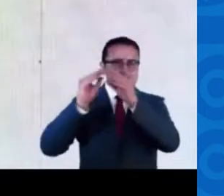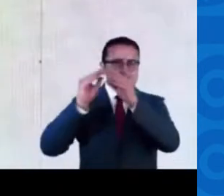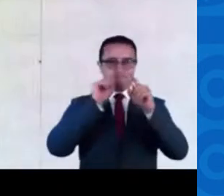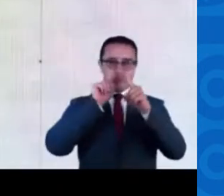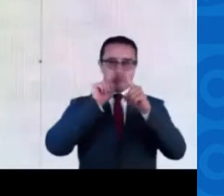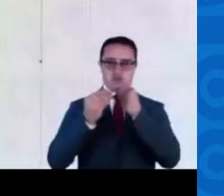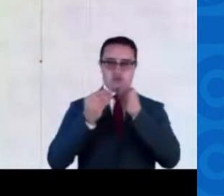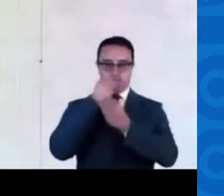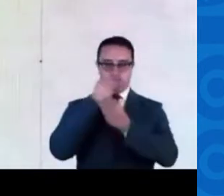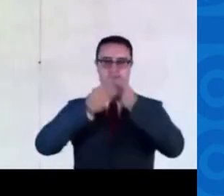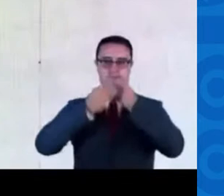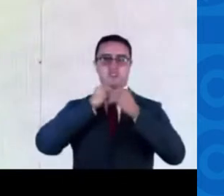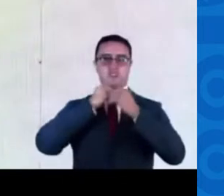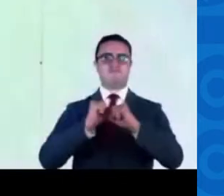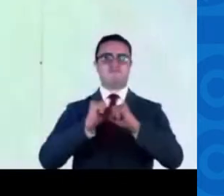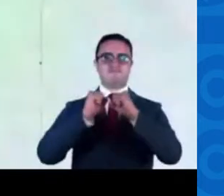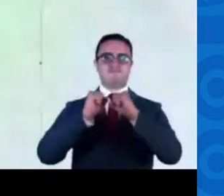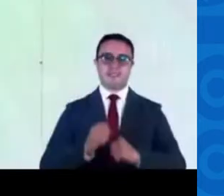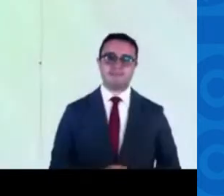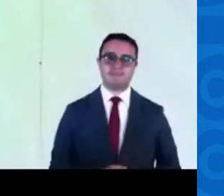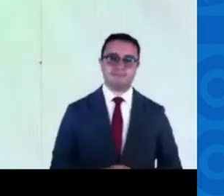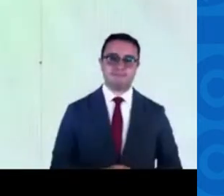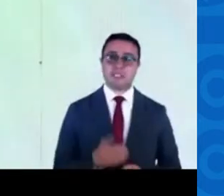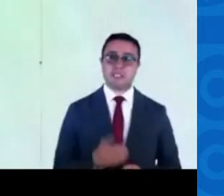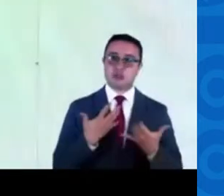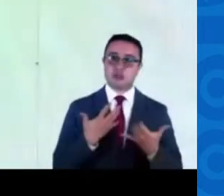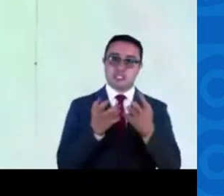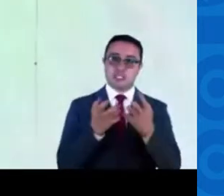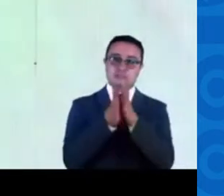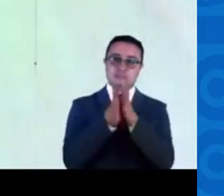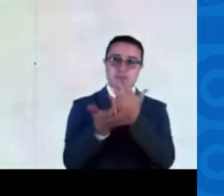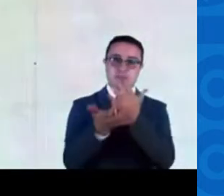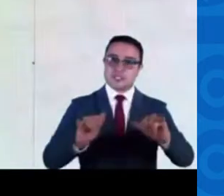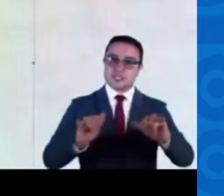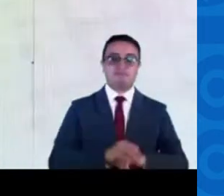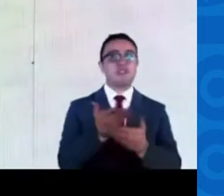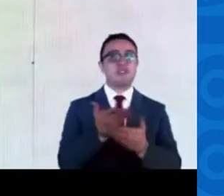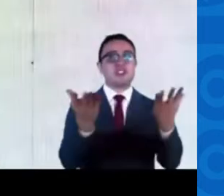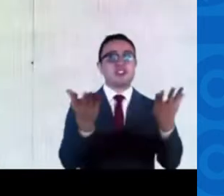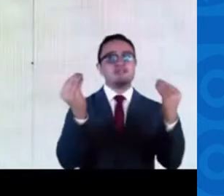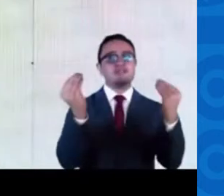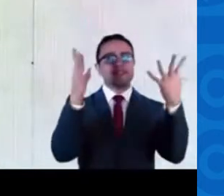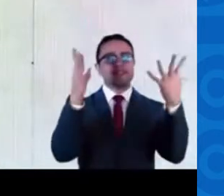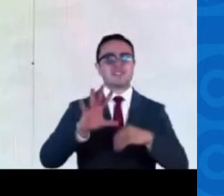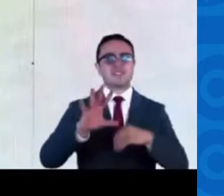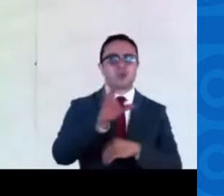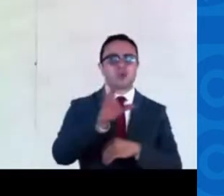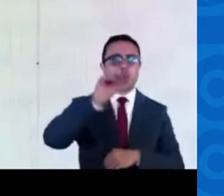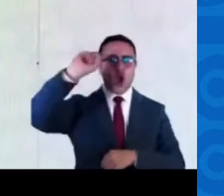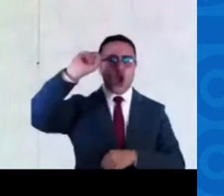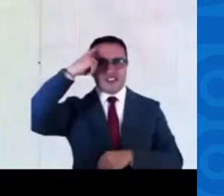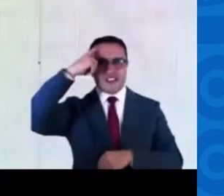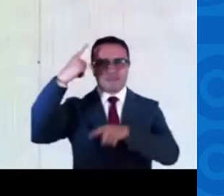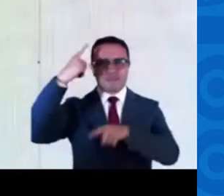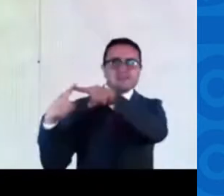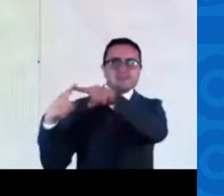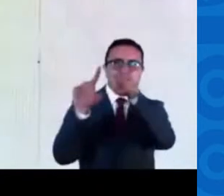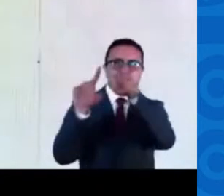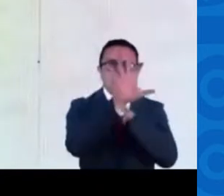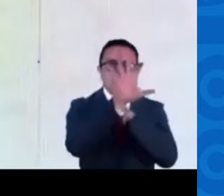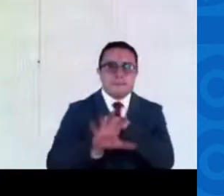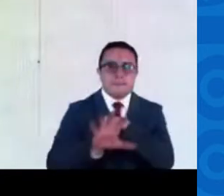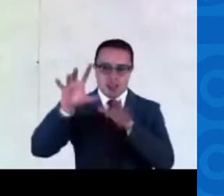indigenous communities, Afro-descendants, those that bear the greatest burden of malnutrition in our continent, and that we will do it through these agreements